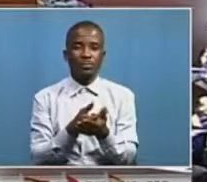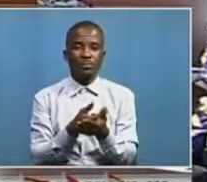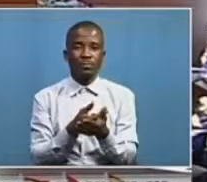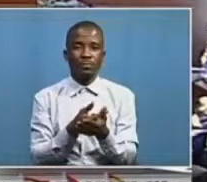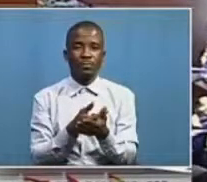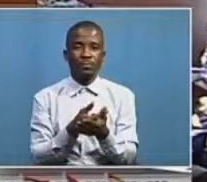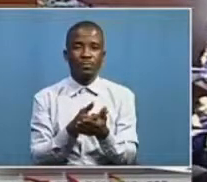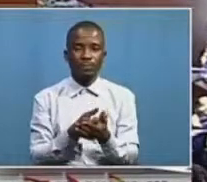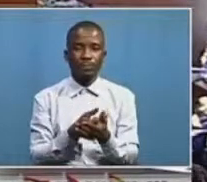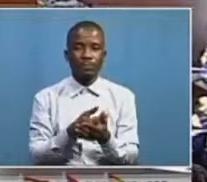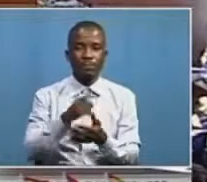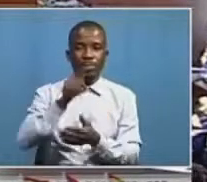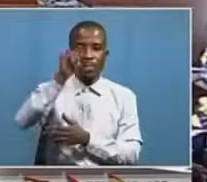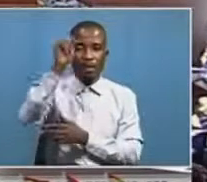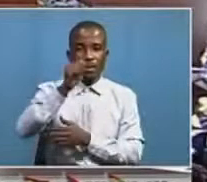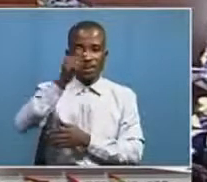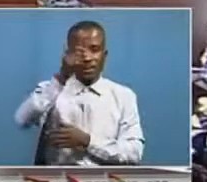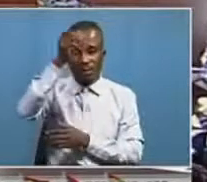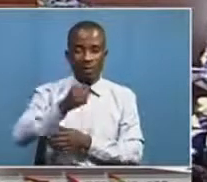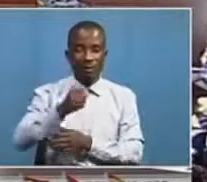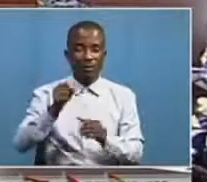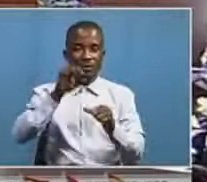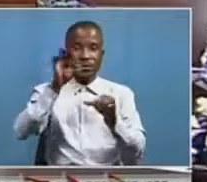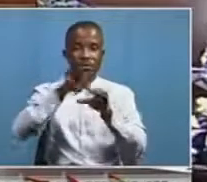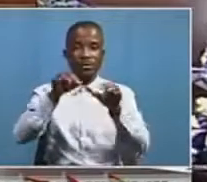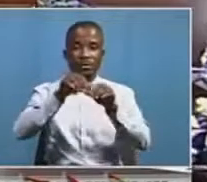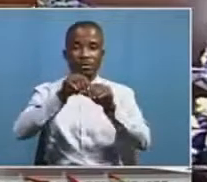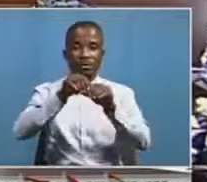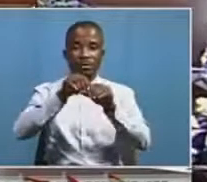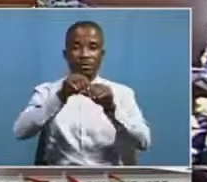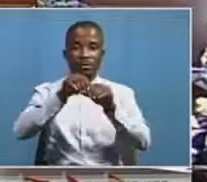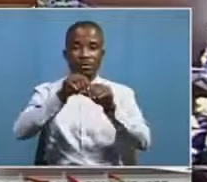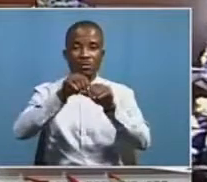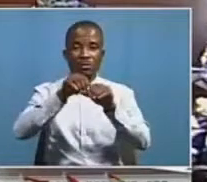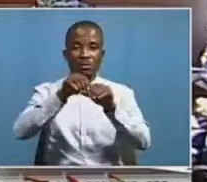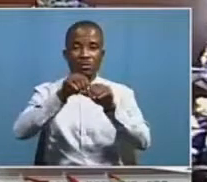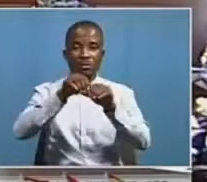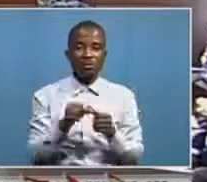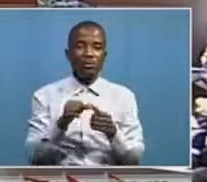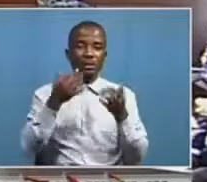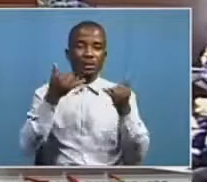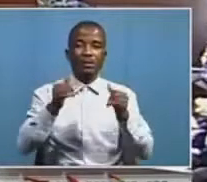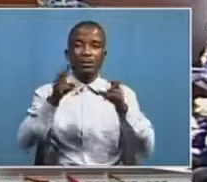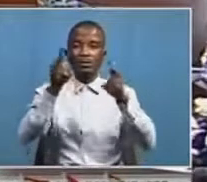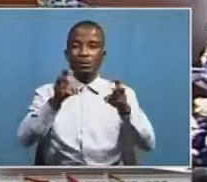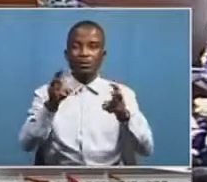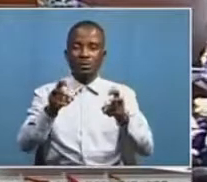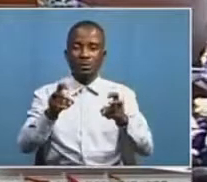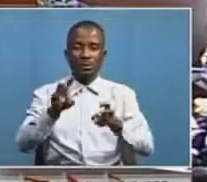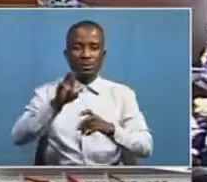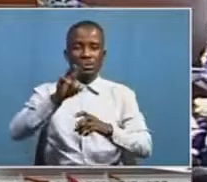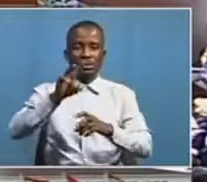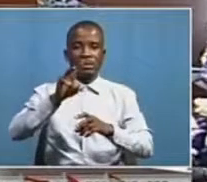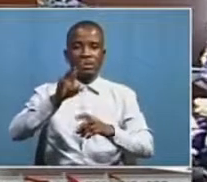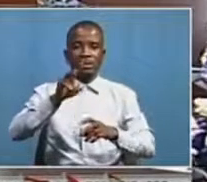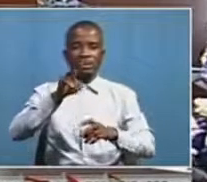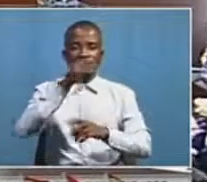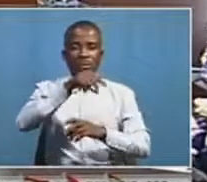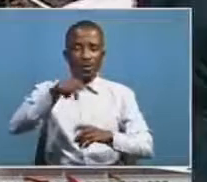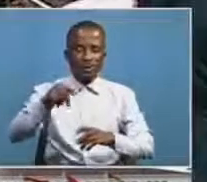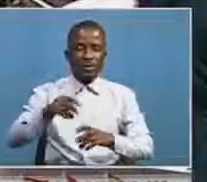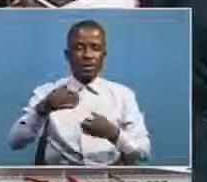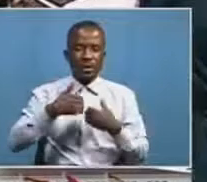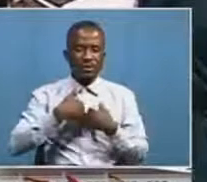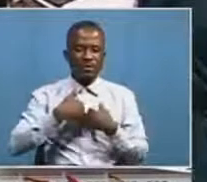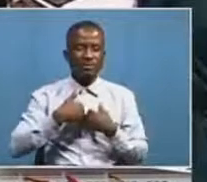effect of the Chimasal constituency presidential election result. The next issue is whether or not the second respondent still met the